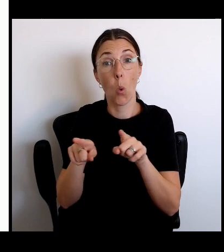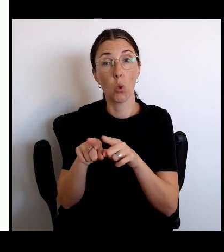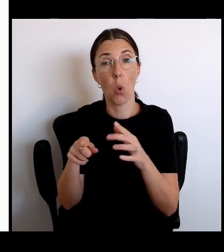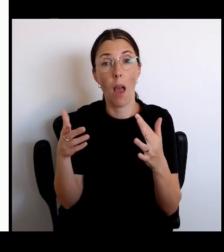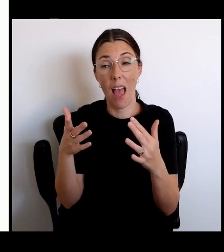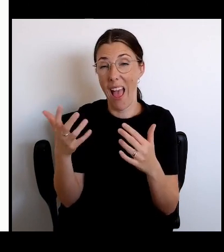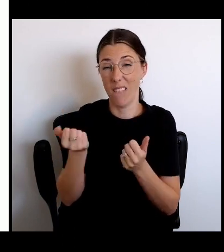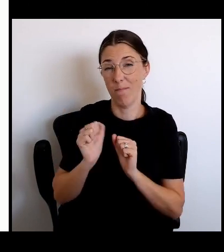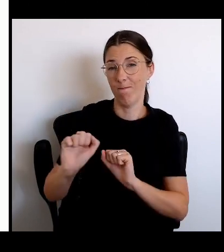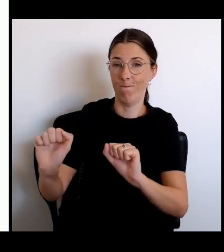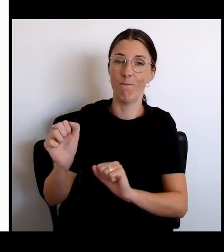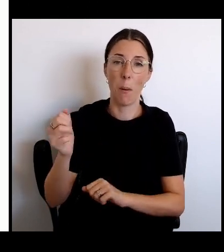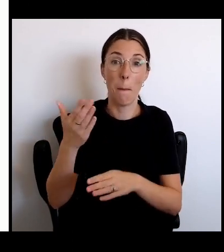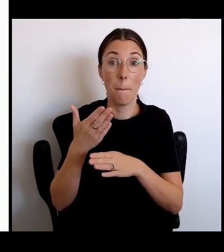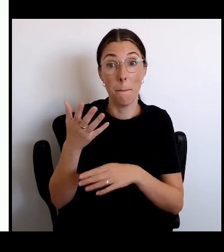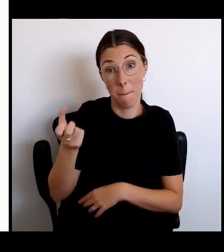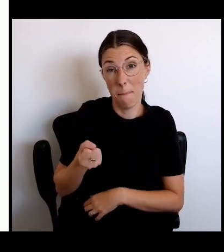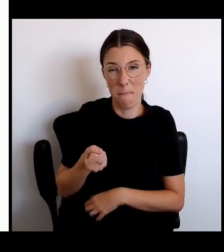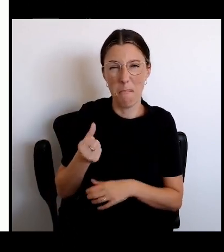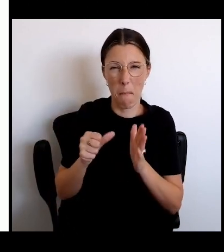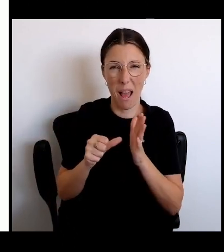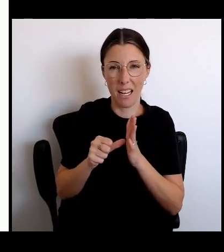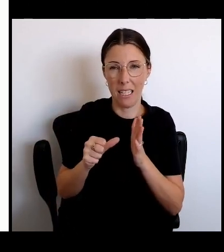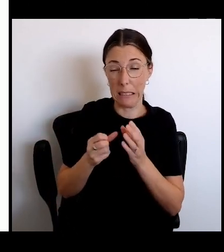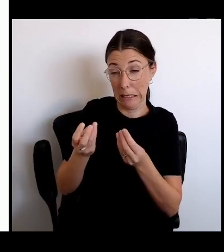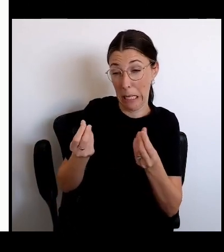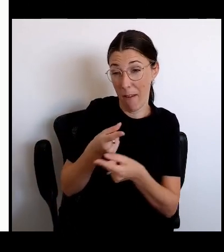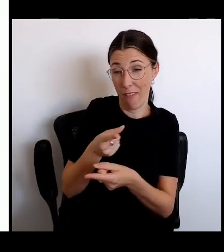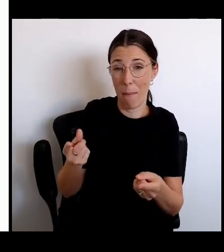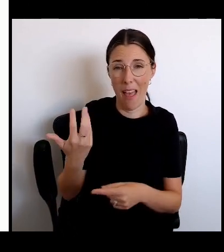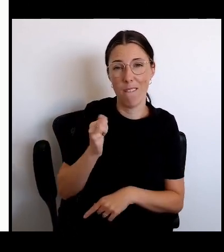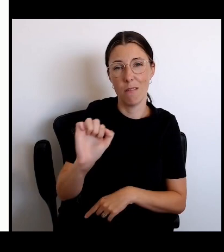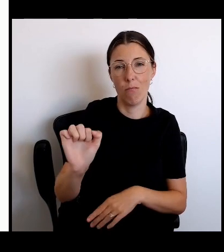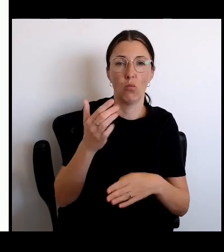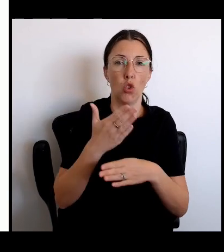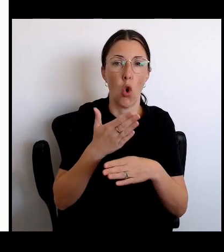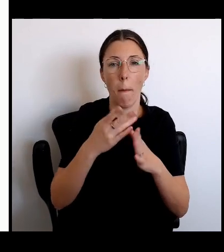money because some of them do have part-time jobs.